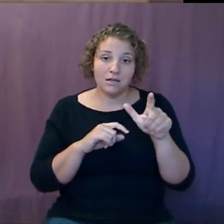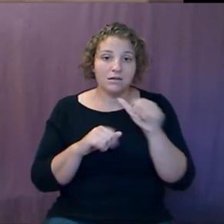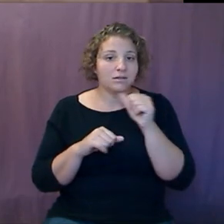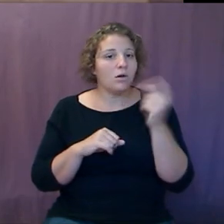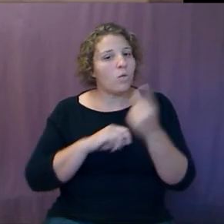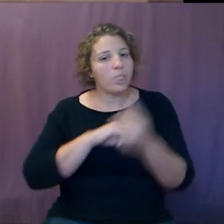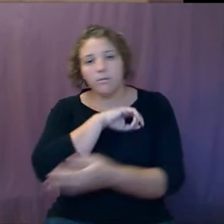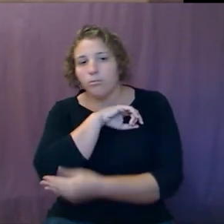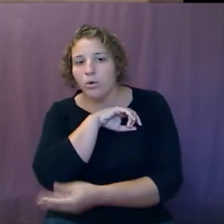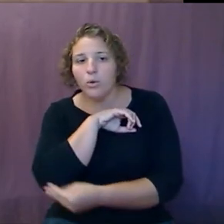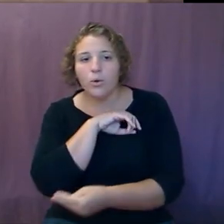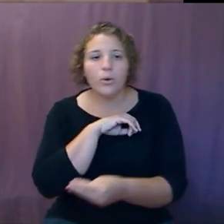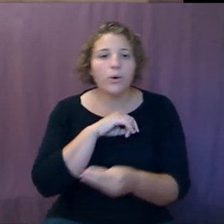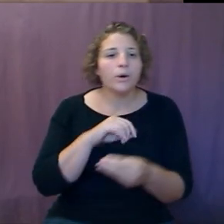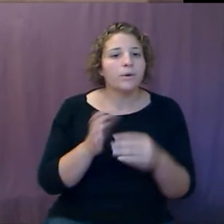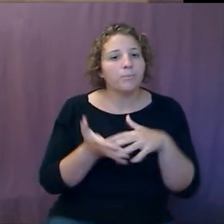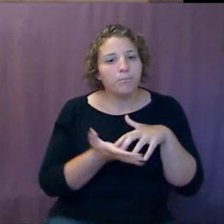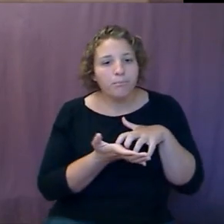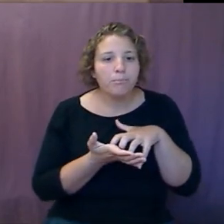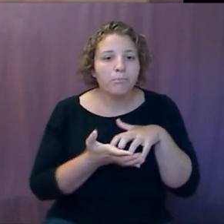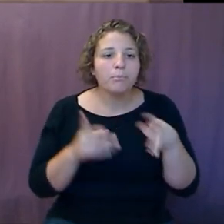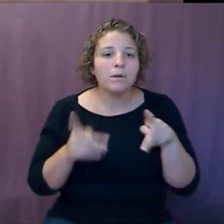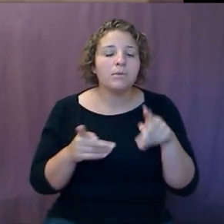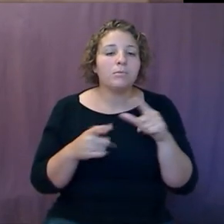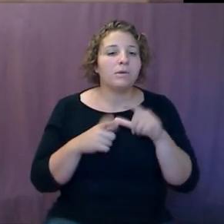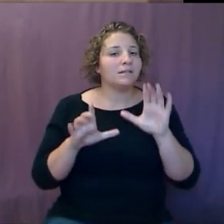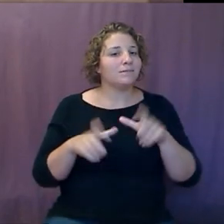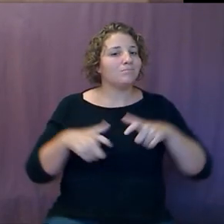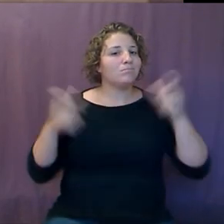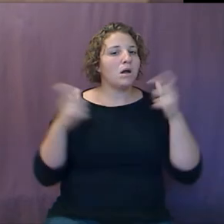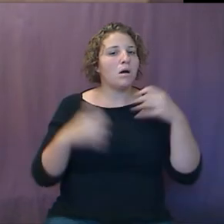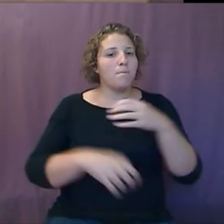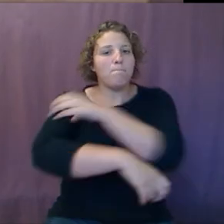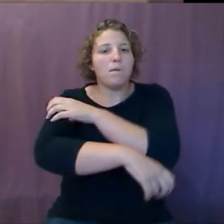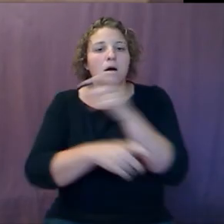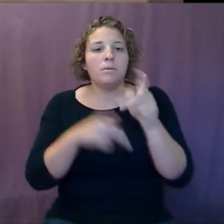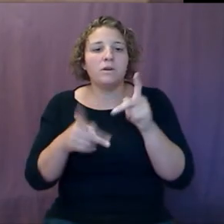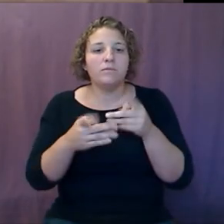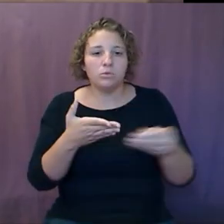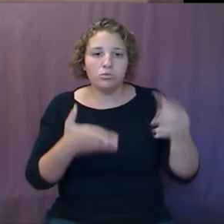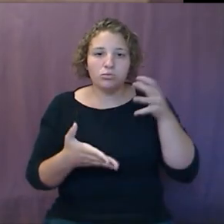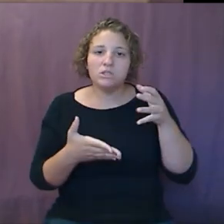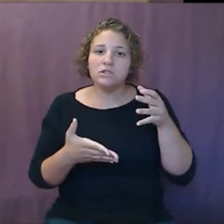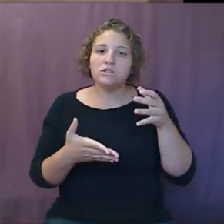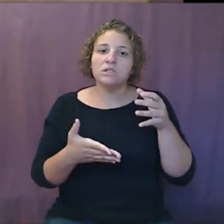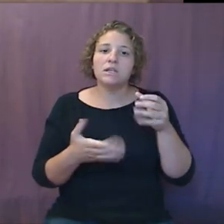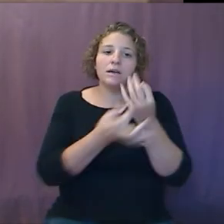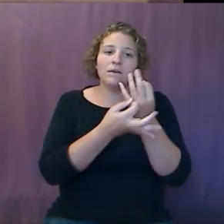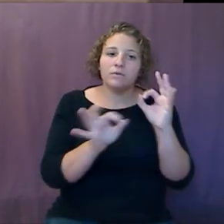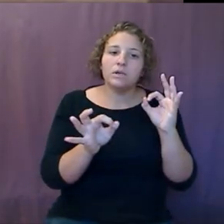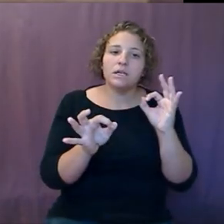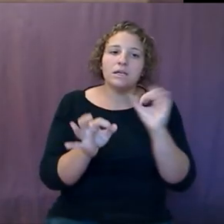small but it's on the great it's on the free as well as the rich not just the poor the smaller the slave or bond